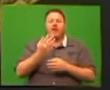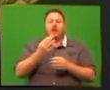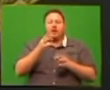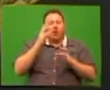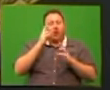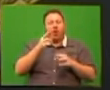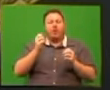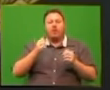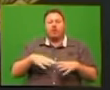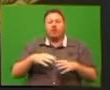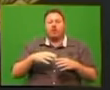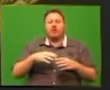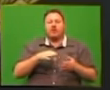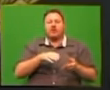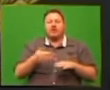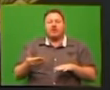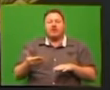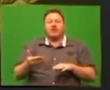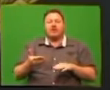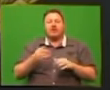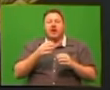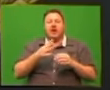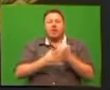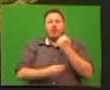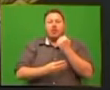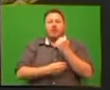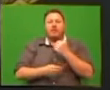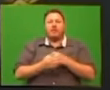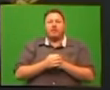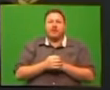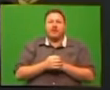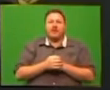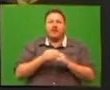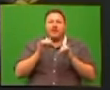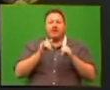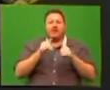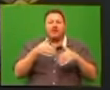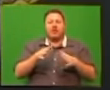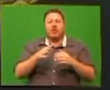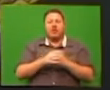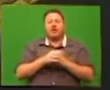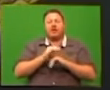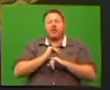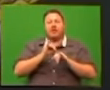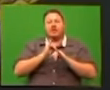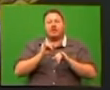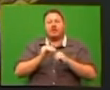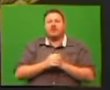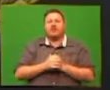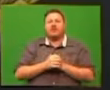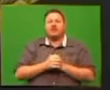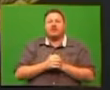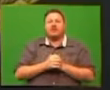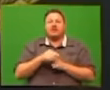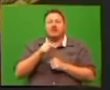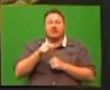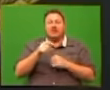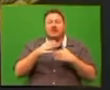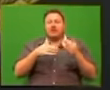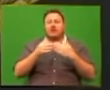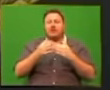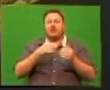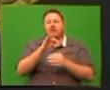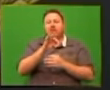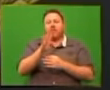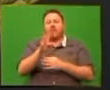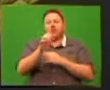poor, having never seen the promised land. That, Mr. President, is a profound crisis. It was in this building just over 34